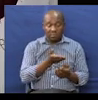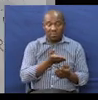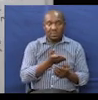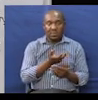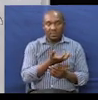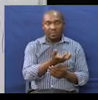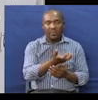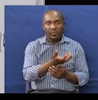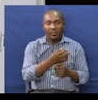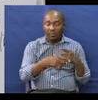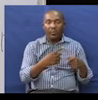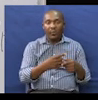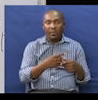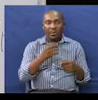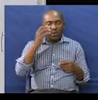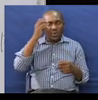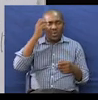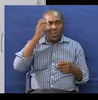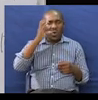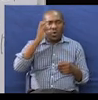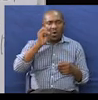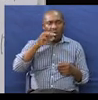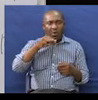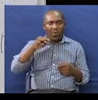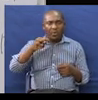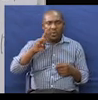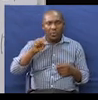And Sandawe of Tanzania.